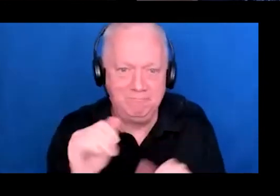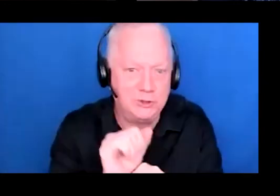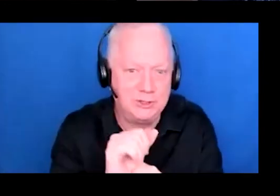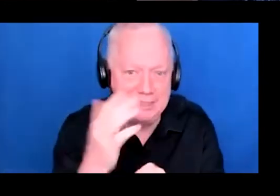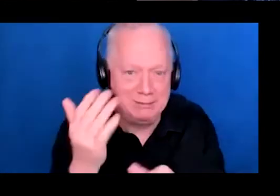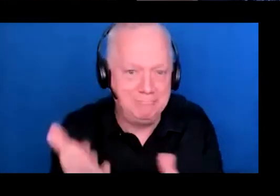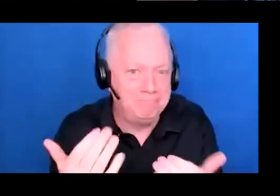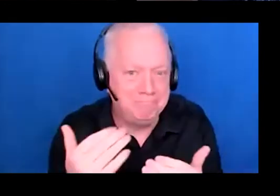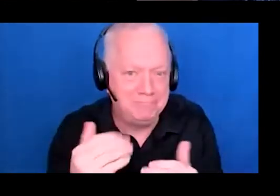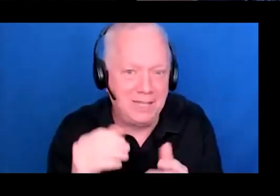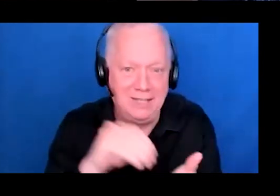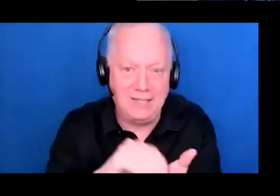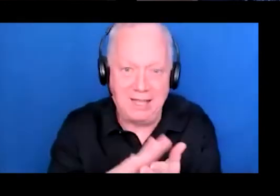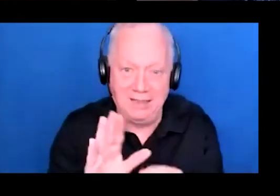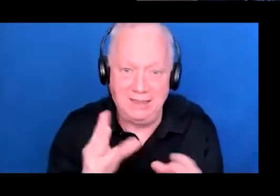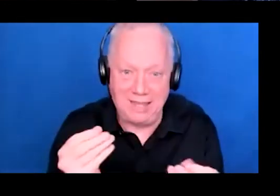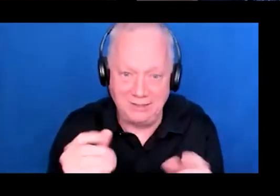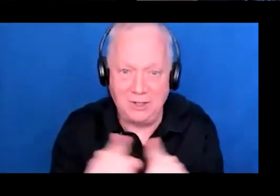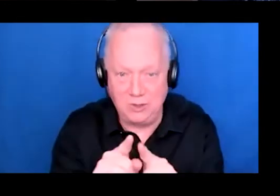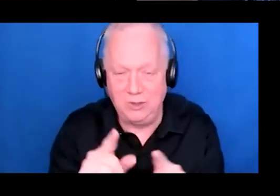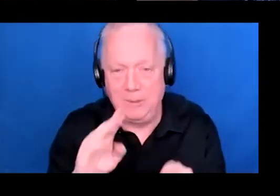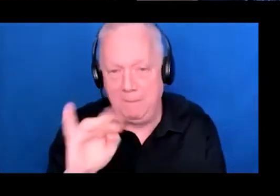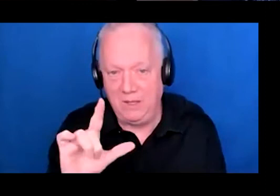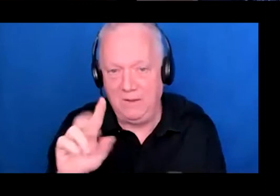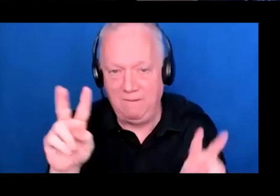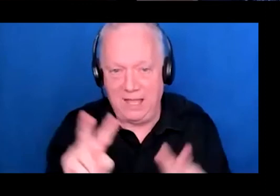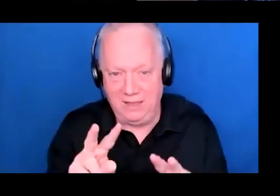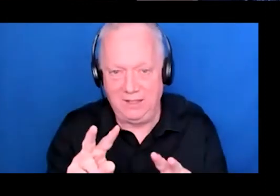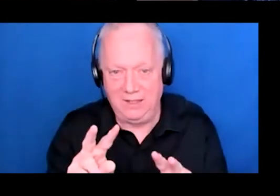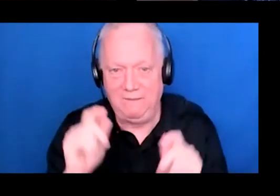more at DocLands and at the Mill Valley Film Festival.